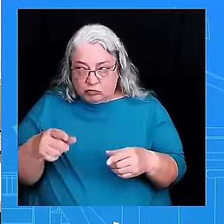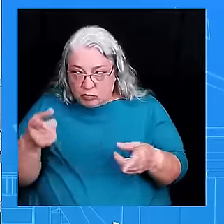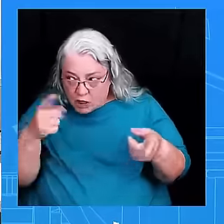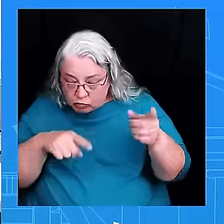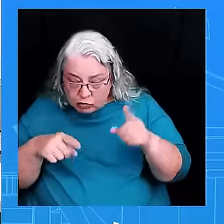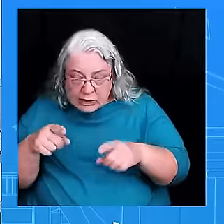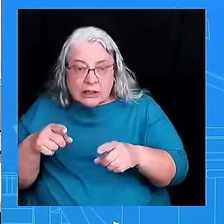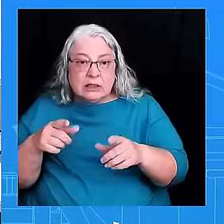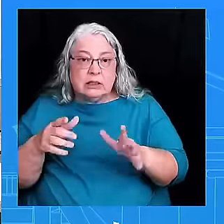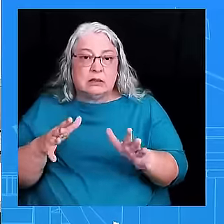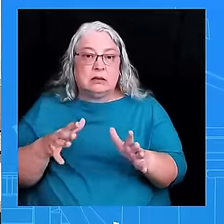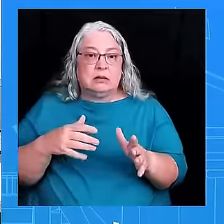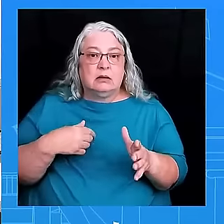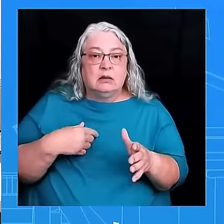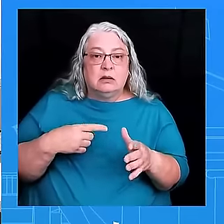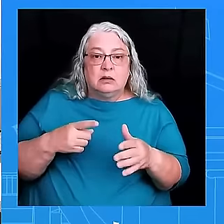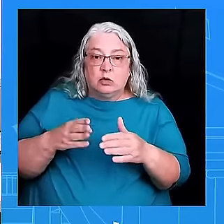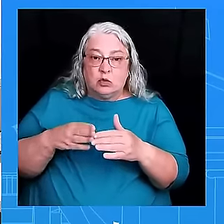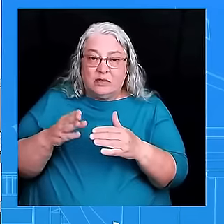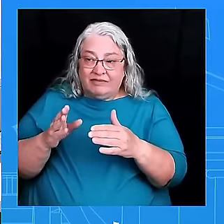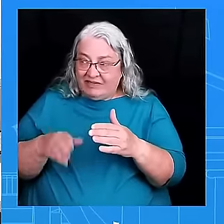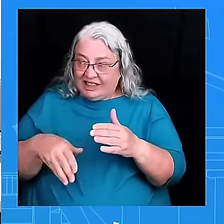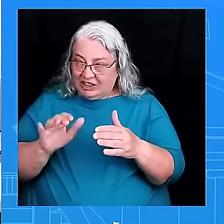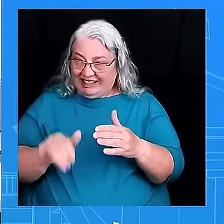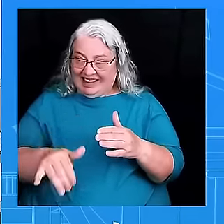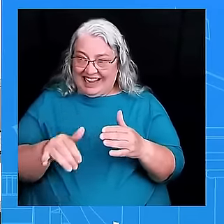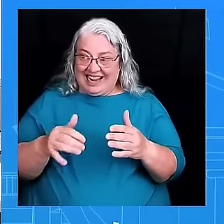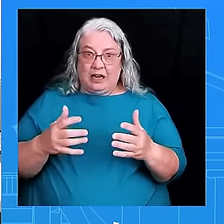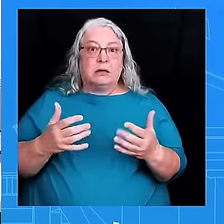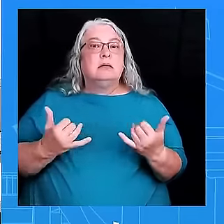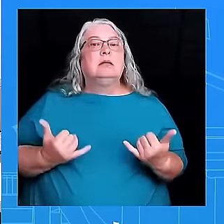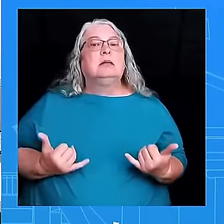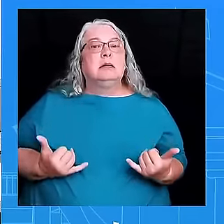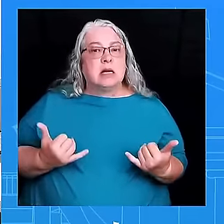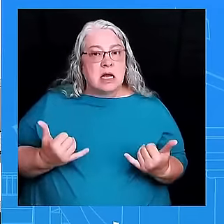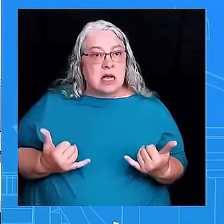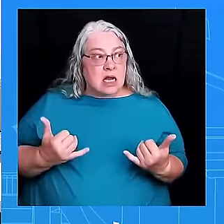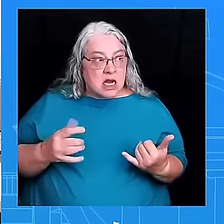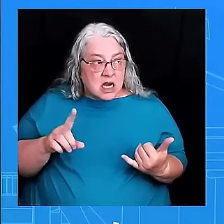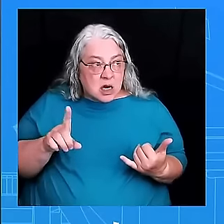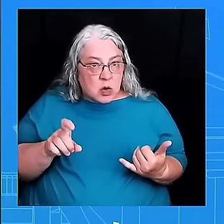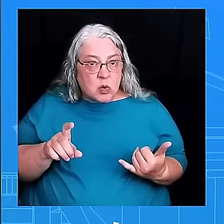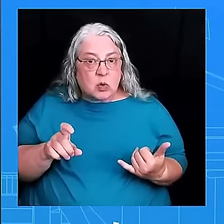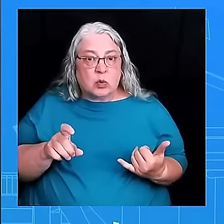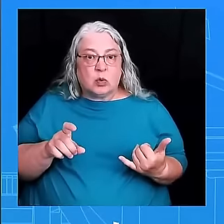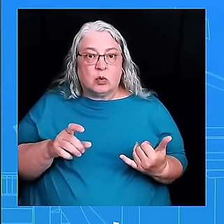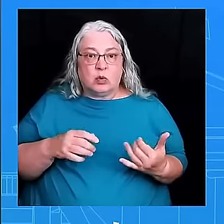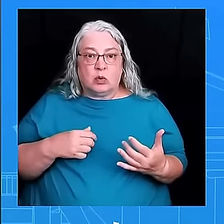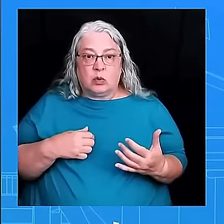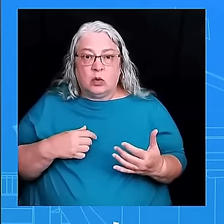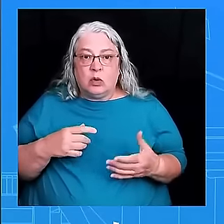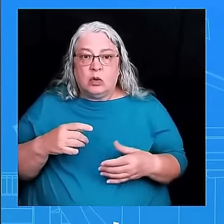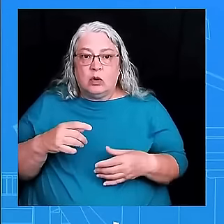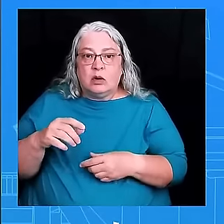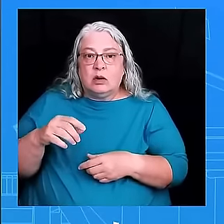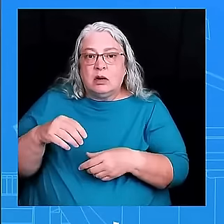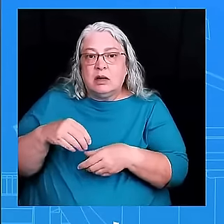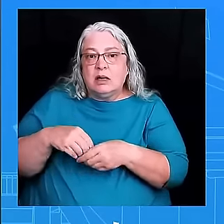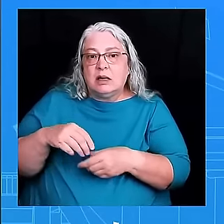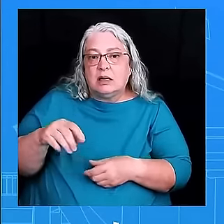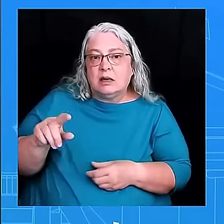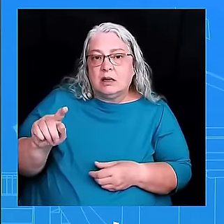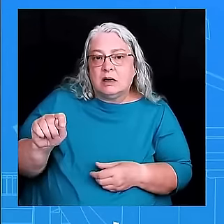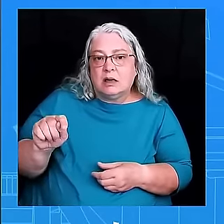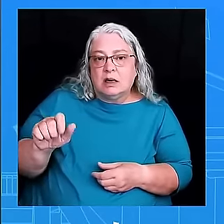them the released people on the tarmac and anchor? We steadily gained